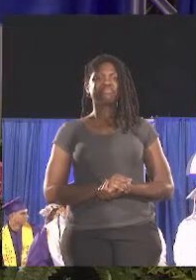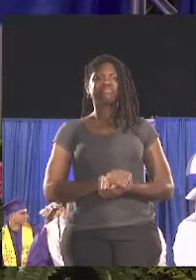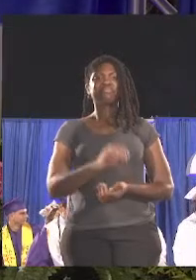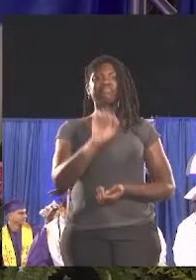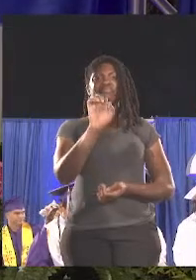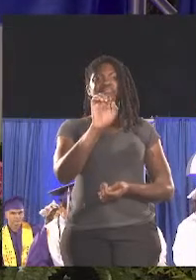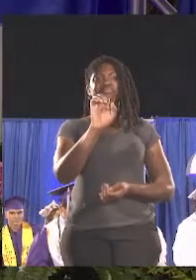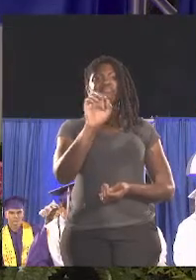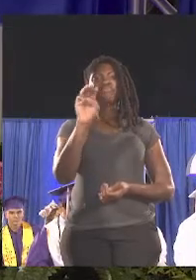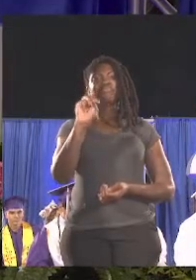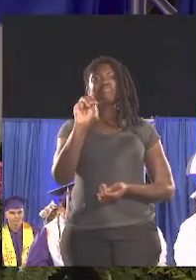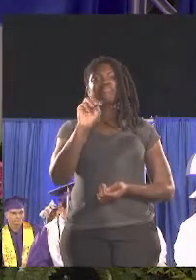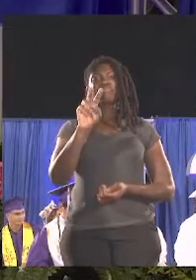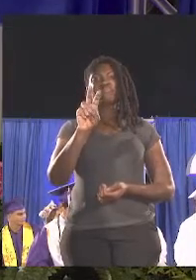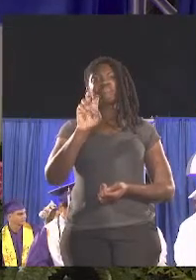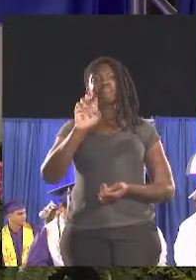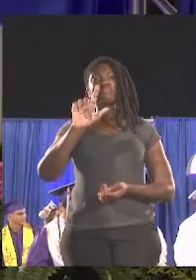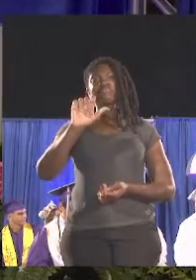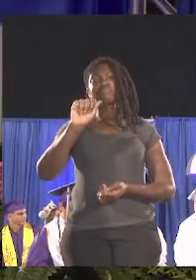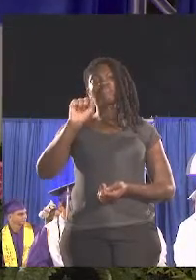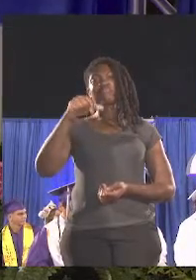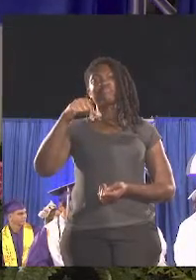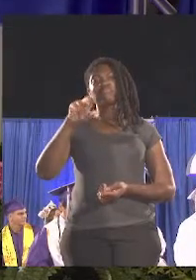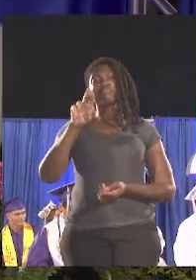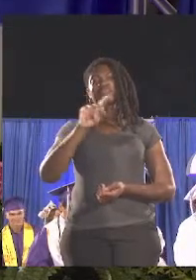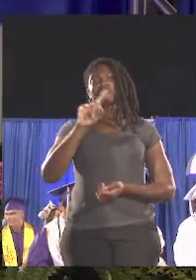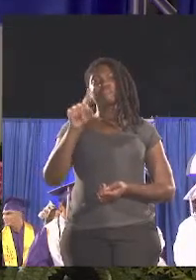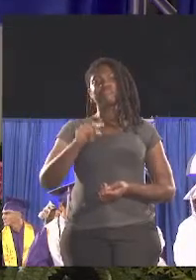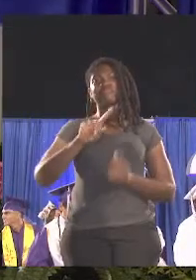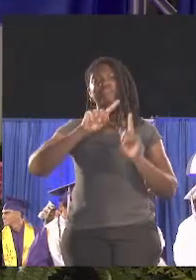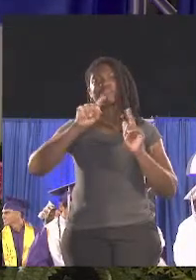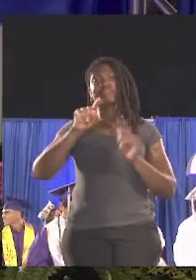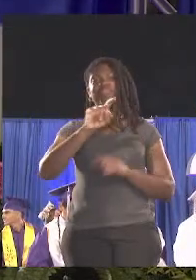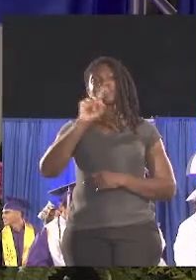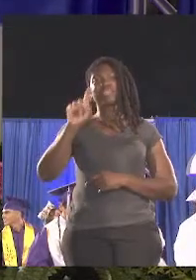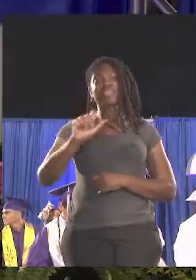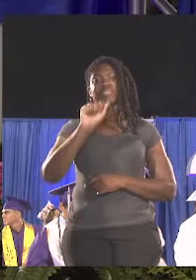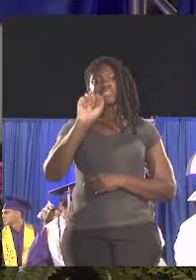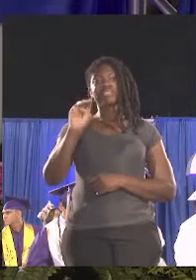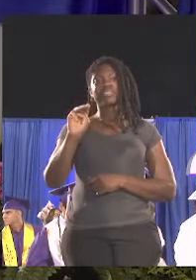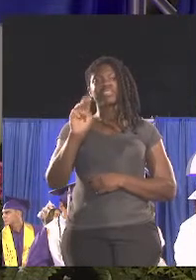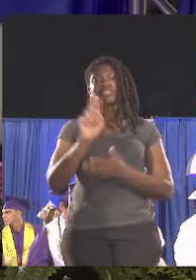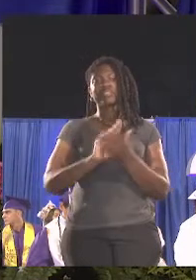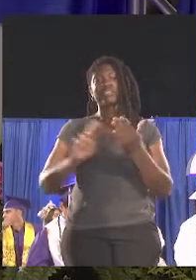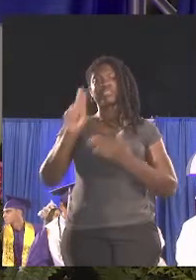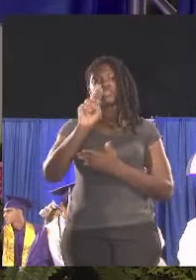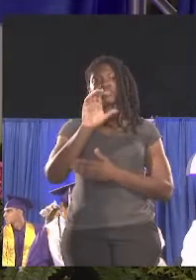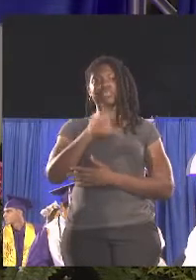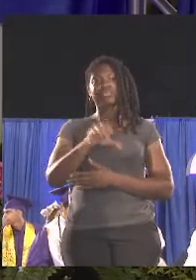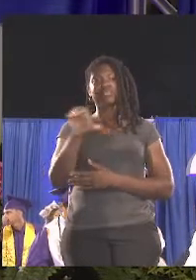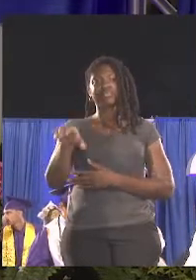Esperanza M. Velasquez, Texas A&M University at Corpus Christi.